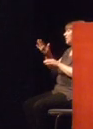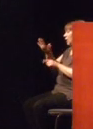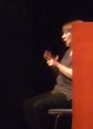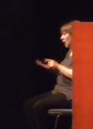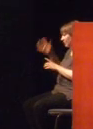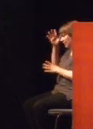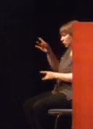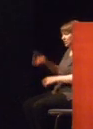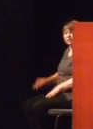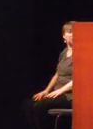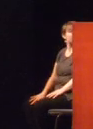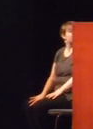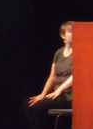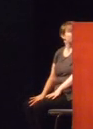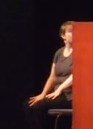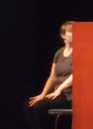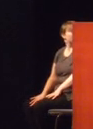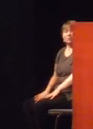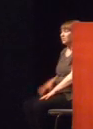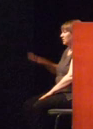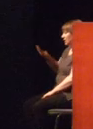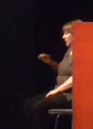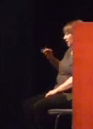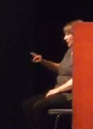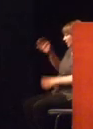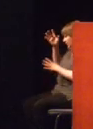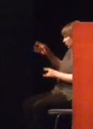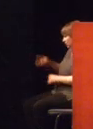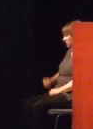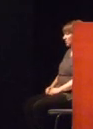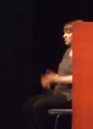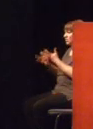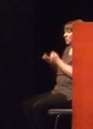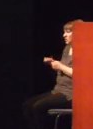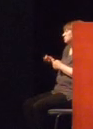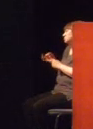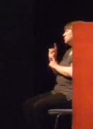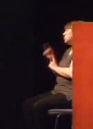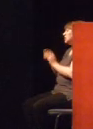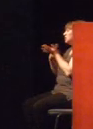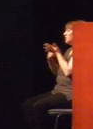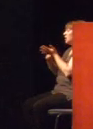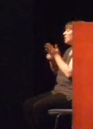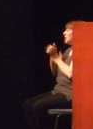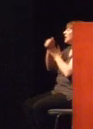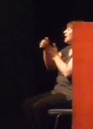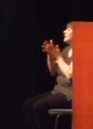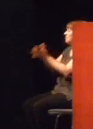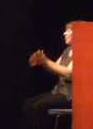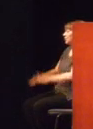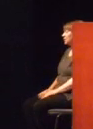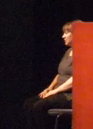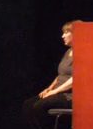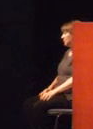interest. And speaking of areas of interest, let's take just a second to talk about guided pathways. I would be